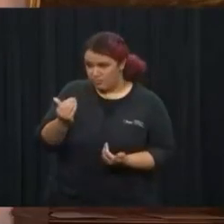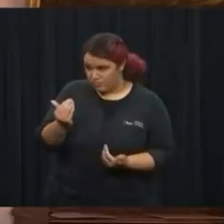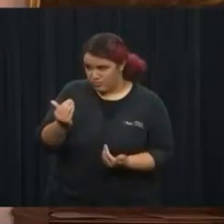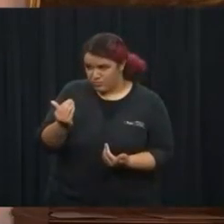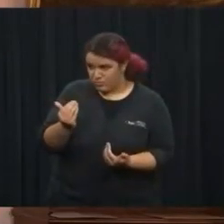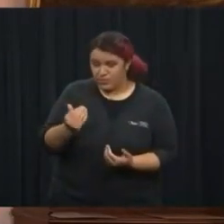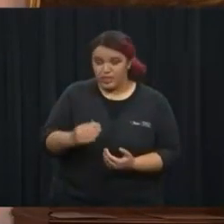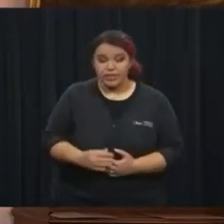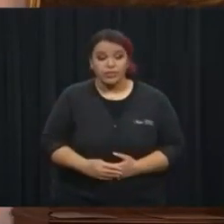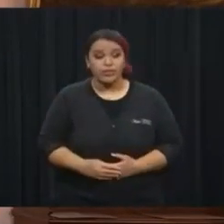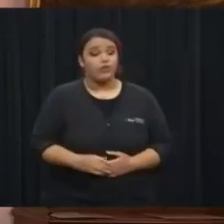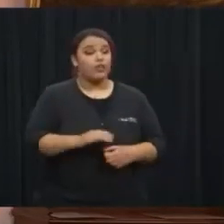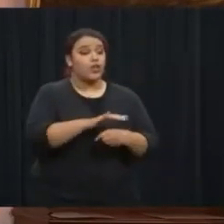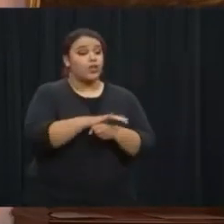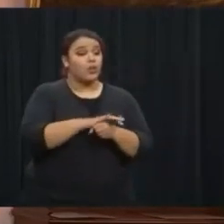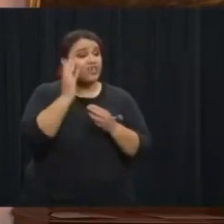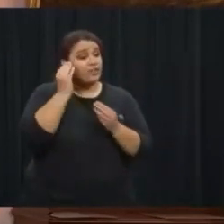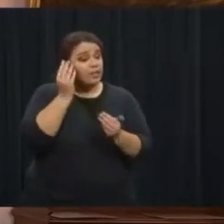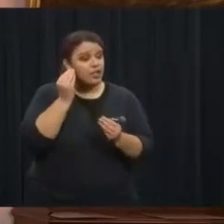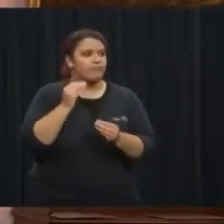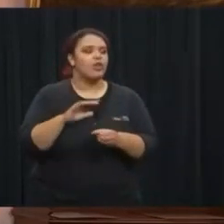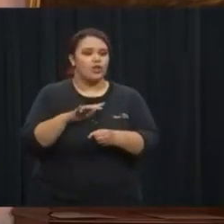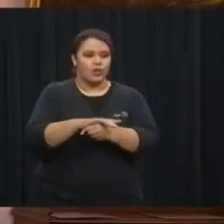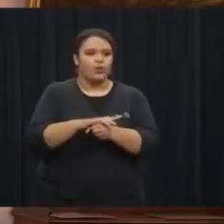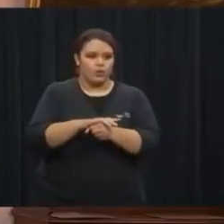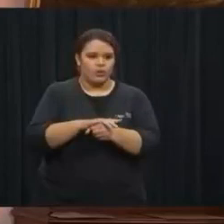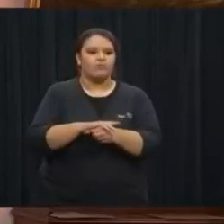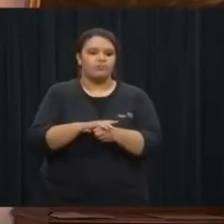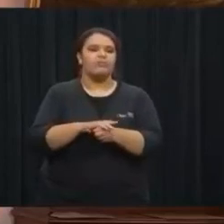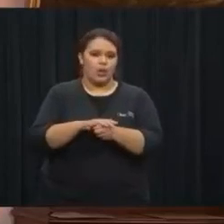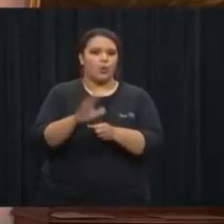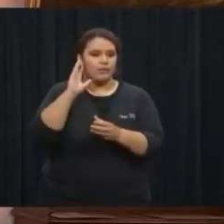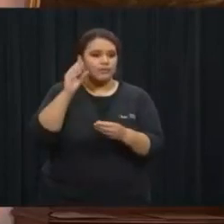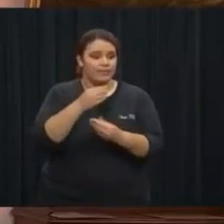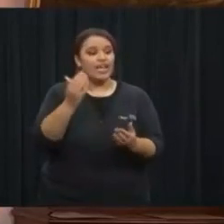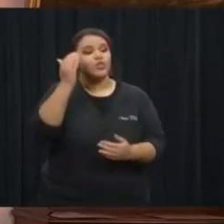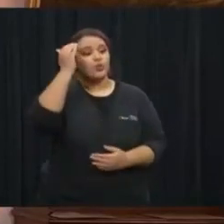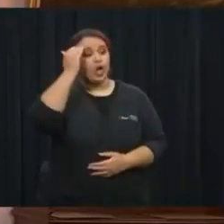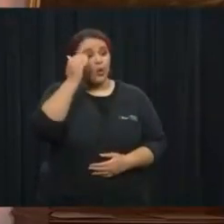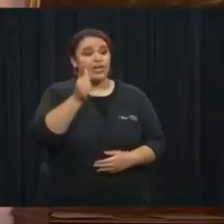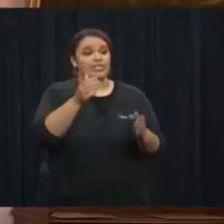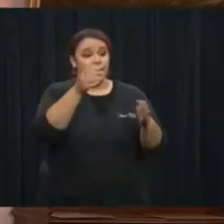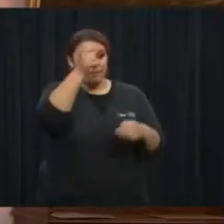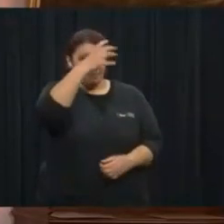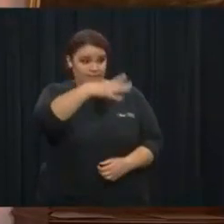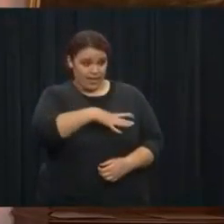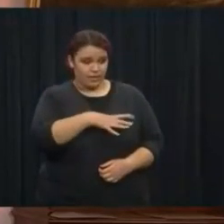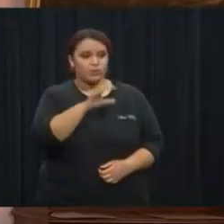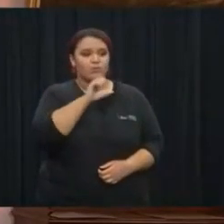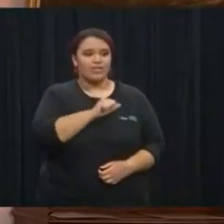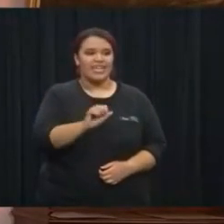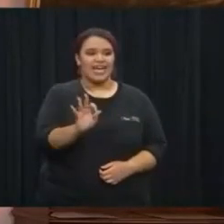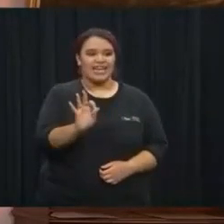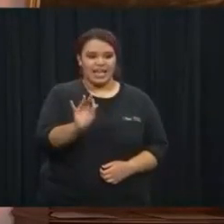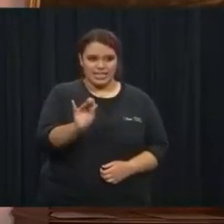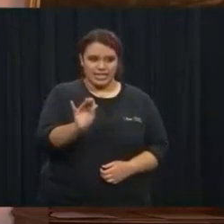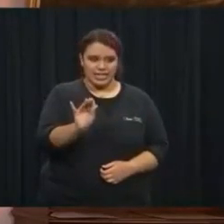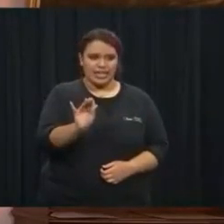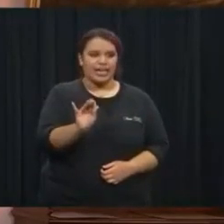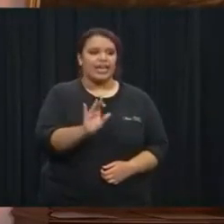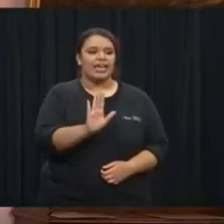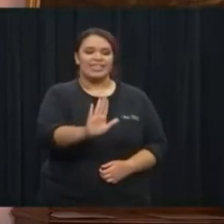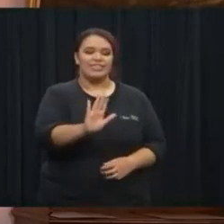again, it's just been amazing. We were just talking to a small group of media when this began, and now we realize there's a following of people who are relying on this news